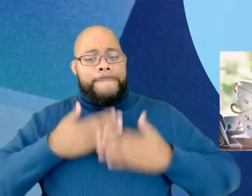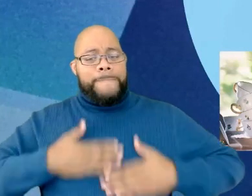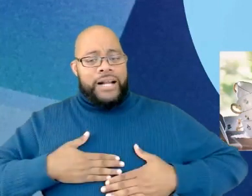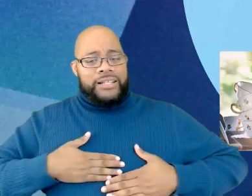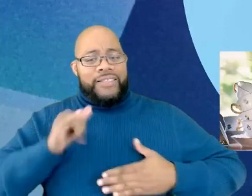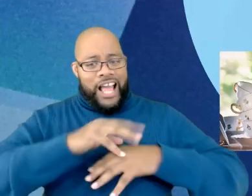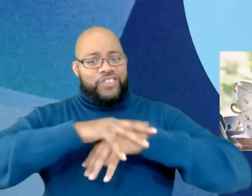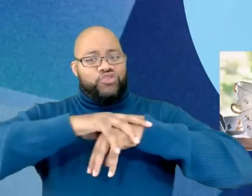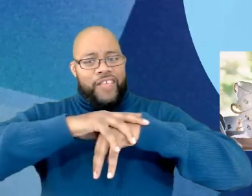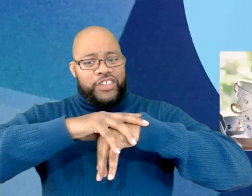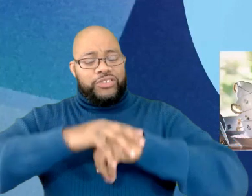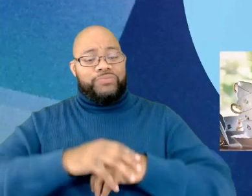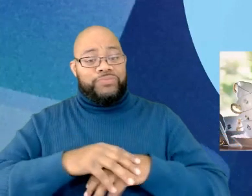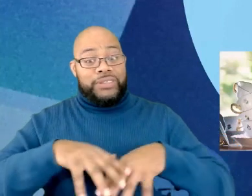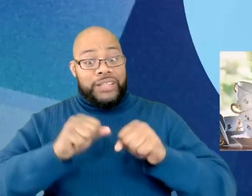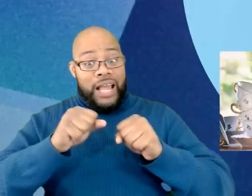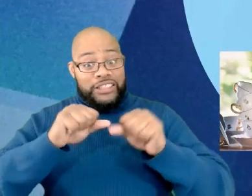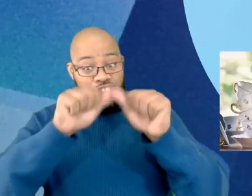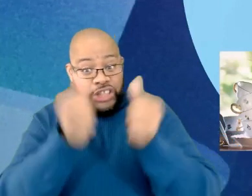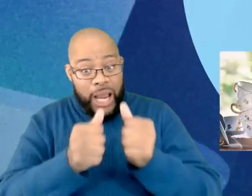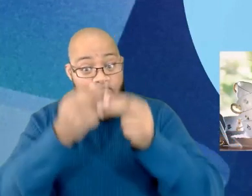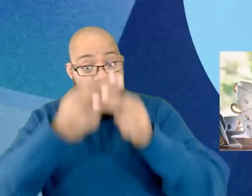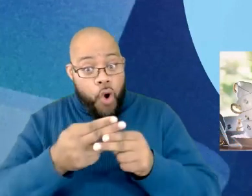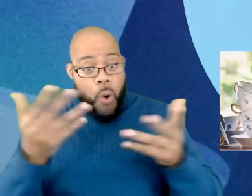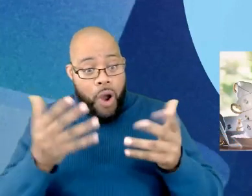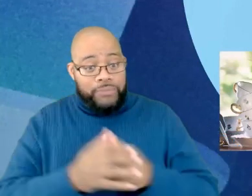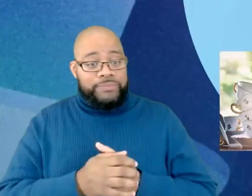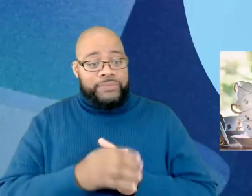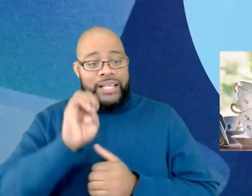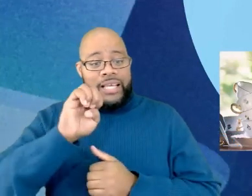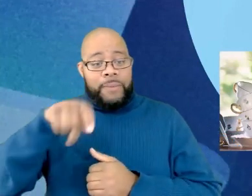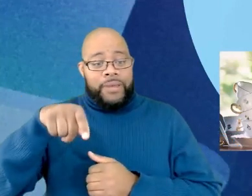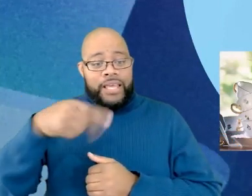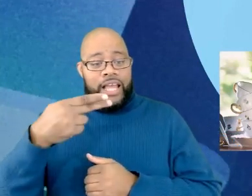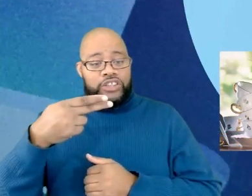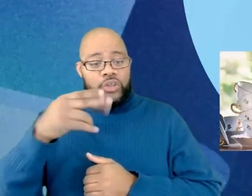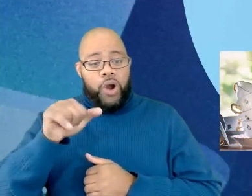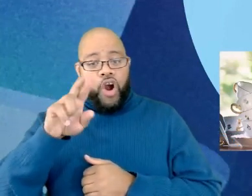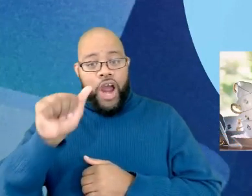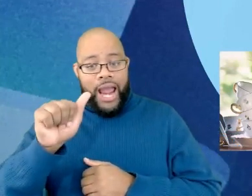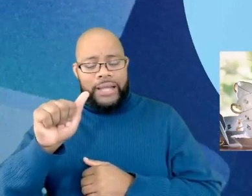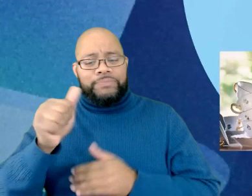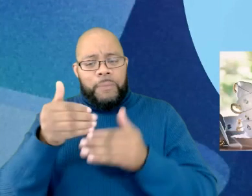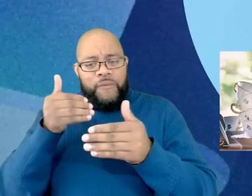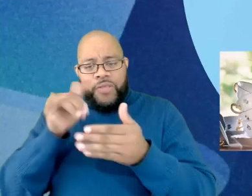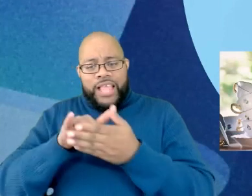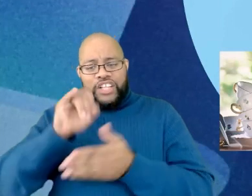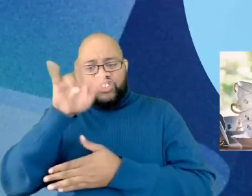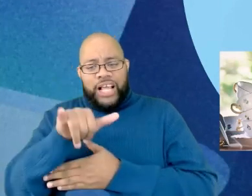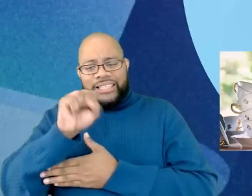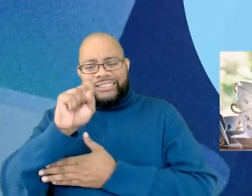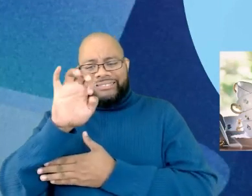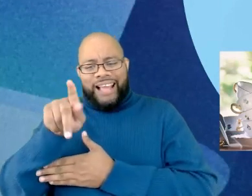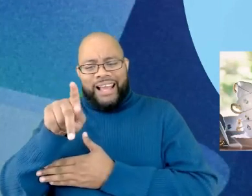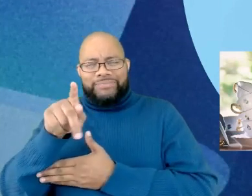of medusas. The form they take before the ephyra, the small medusa, is called the jelly stack.